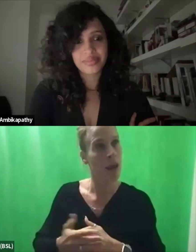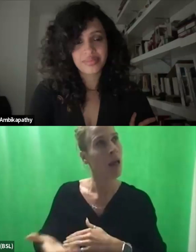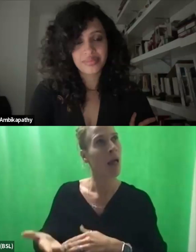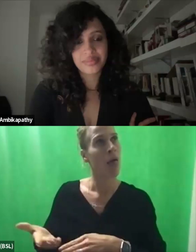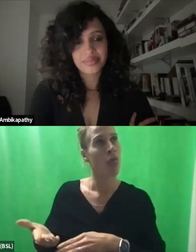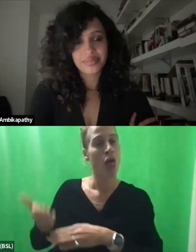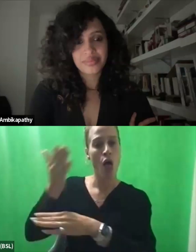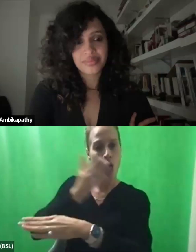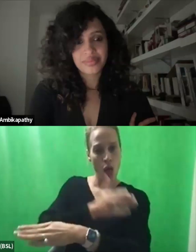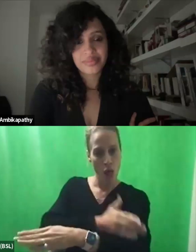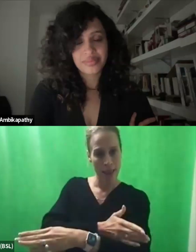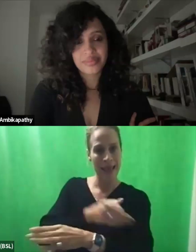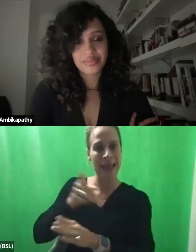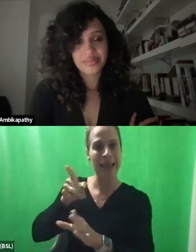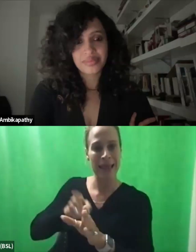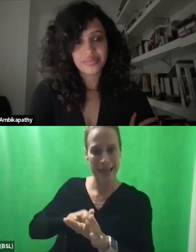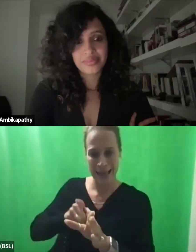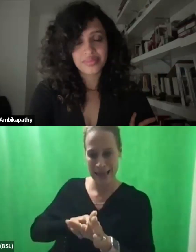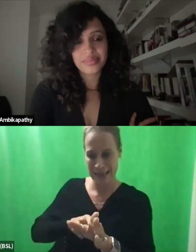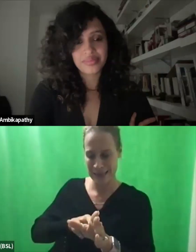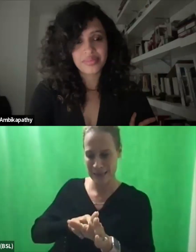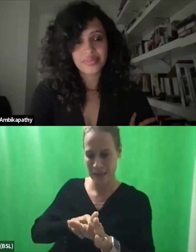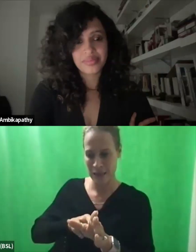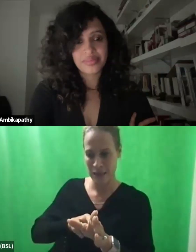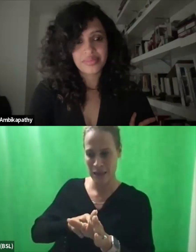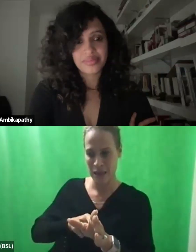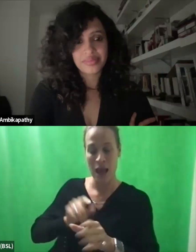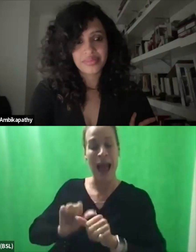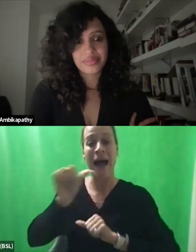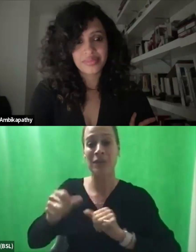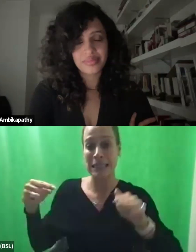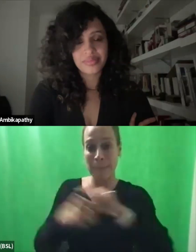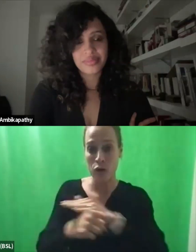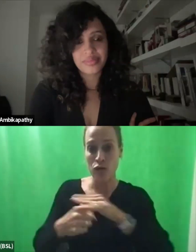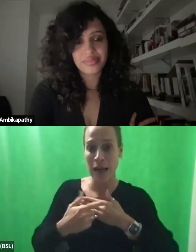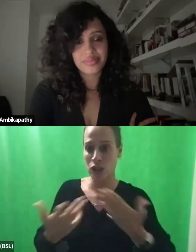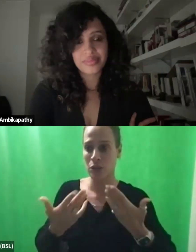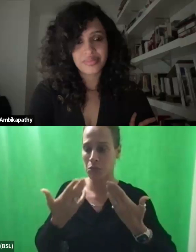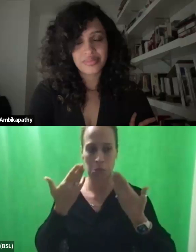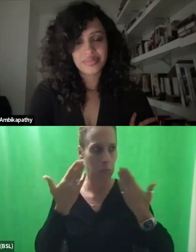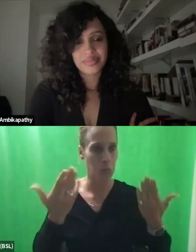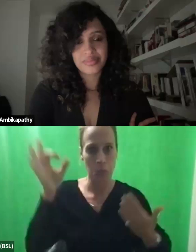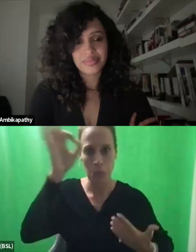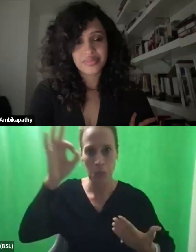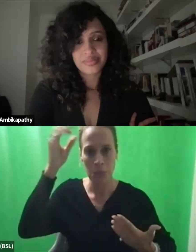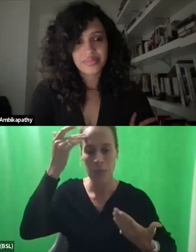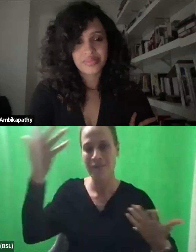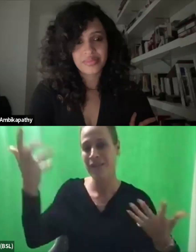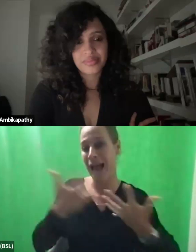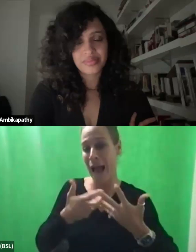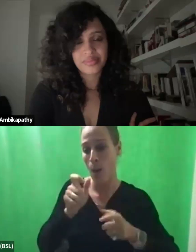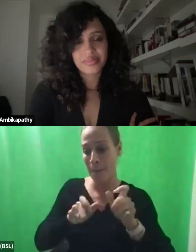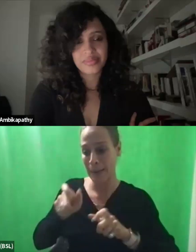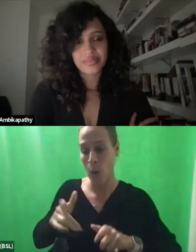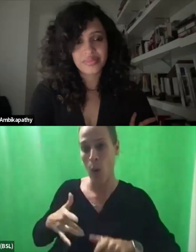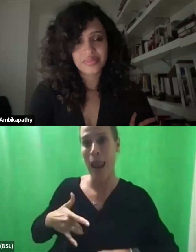early years after immigration, we know very little about how people lived their